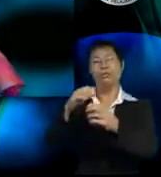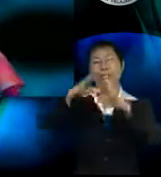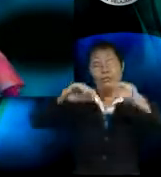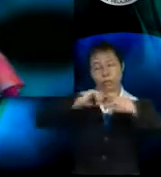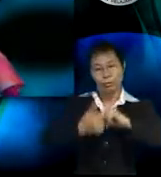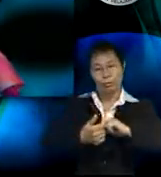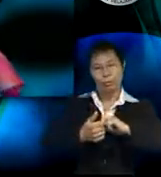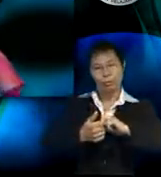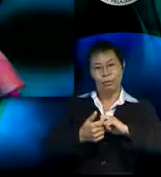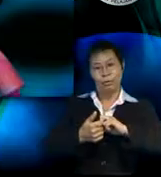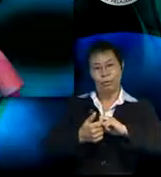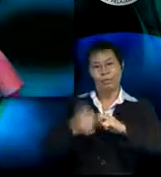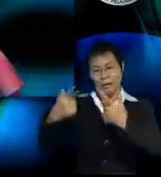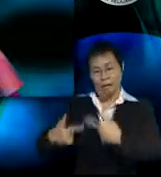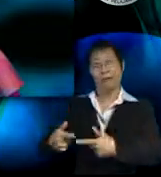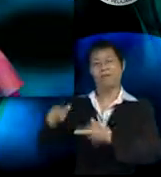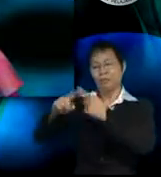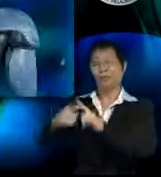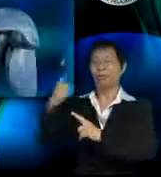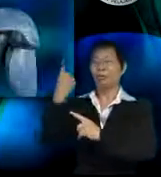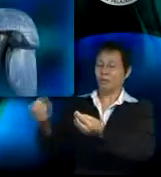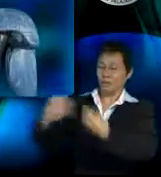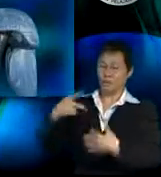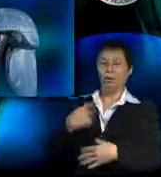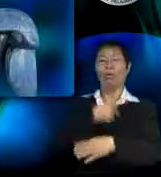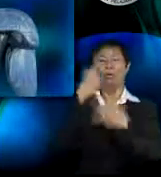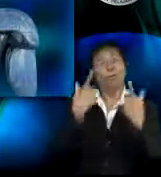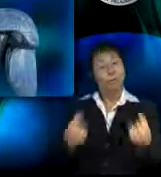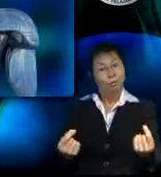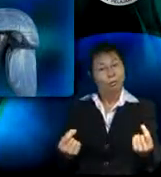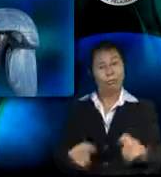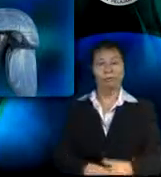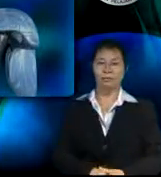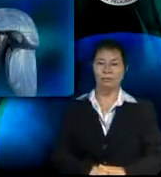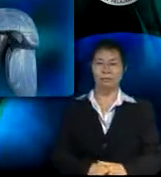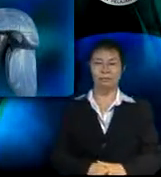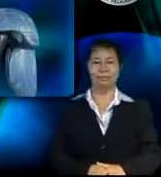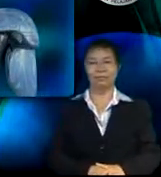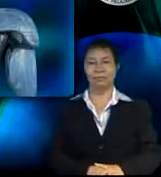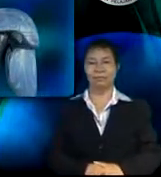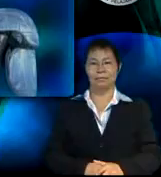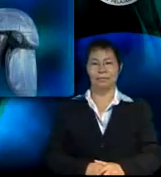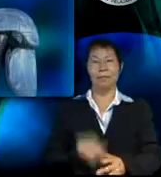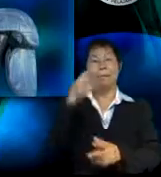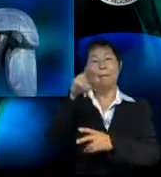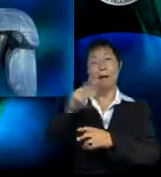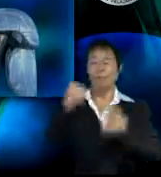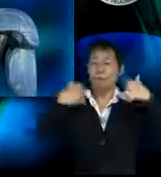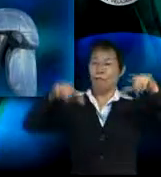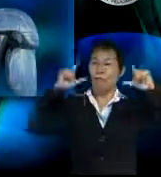friend Electro usually lets us know what to do. That's right. Hi to all. I'm the famous